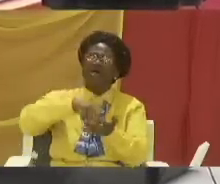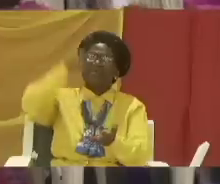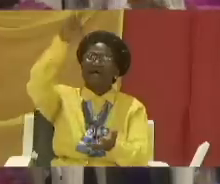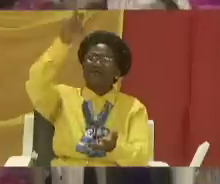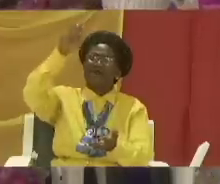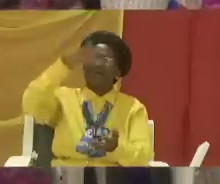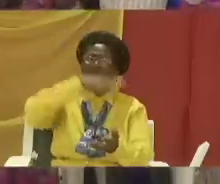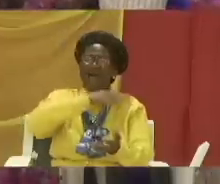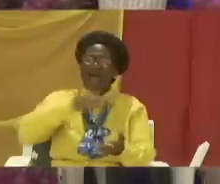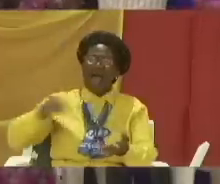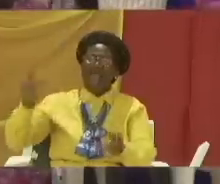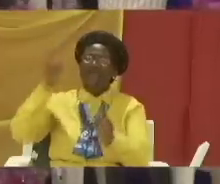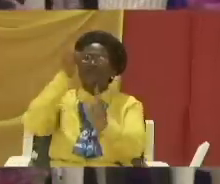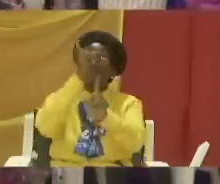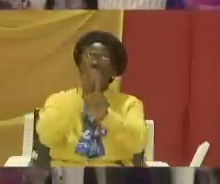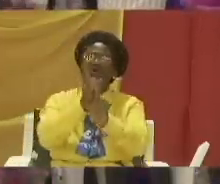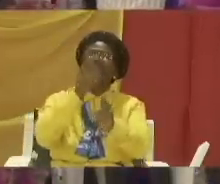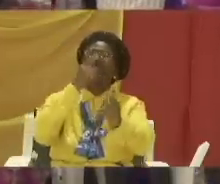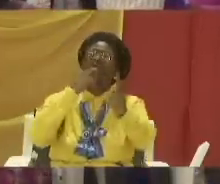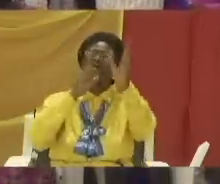Praise Him.